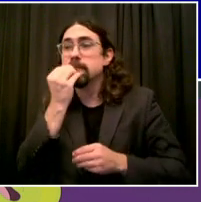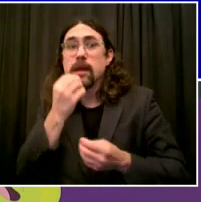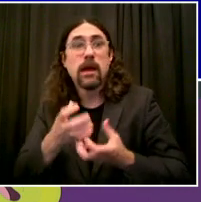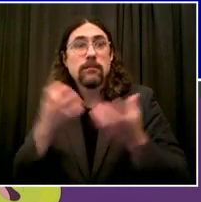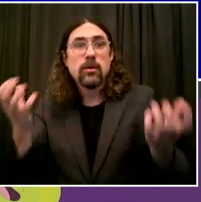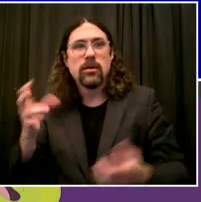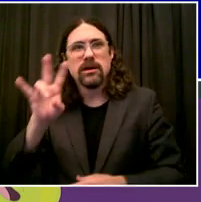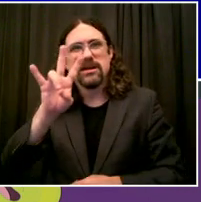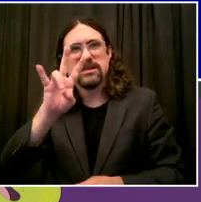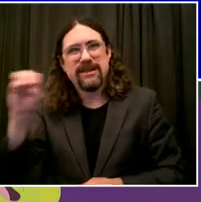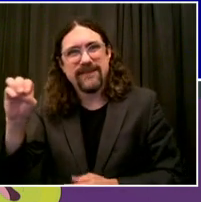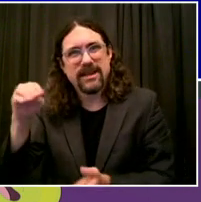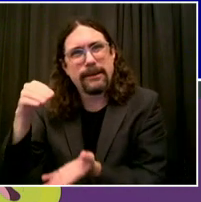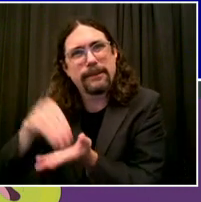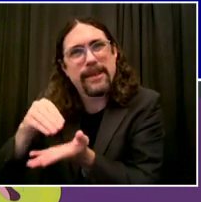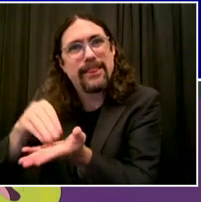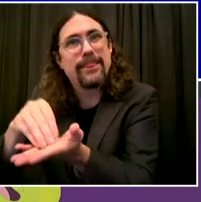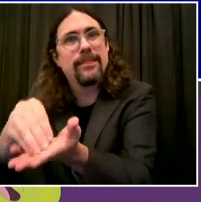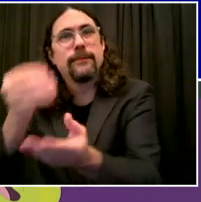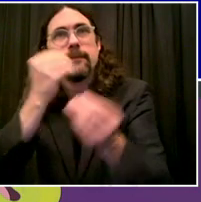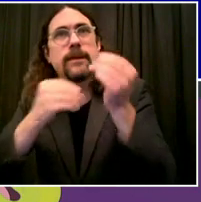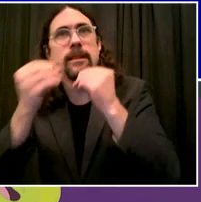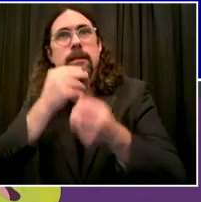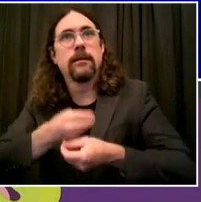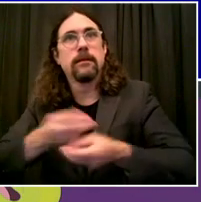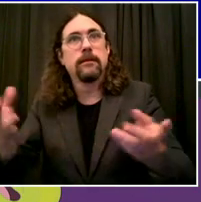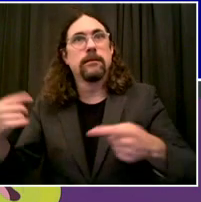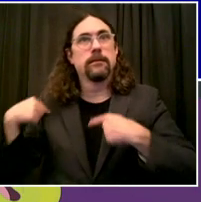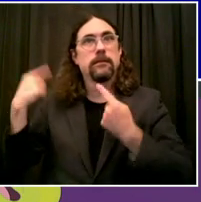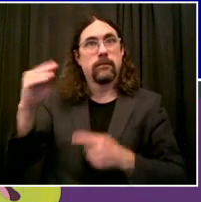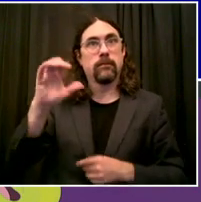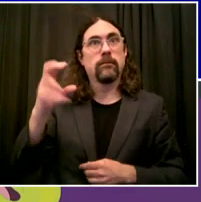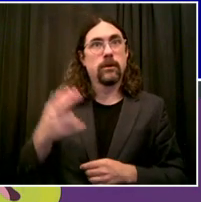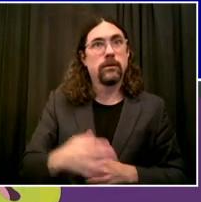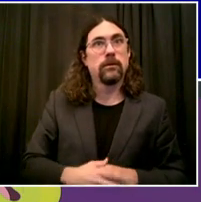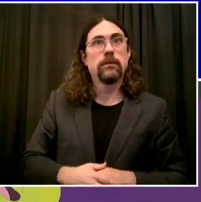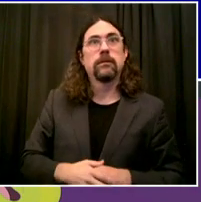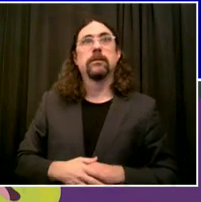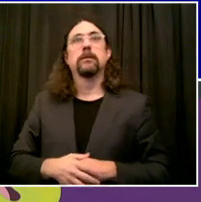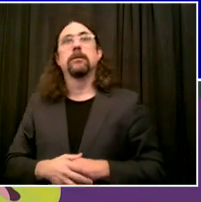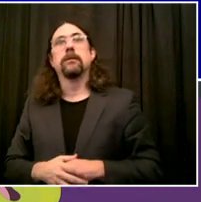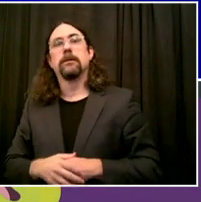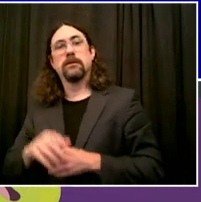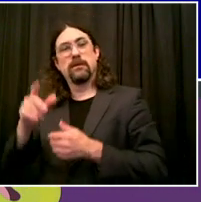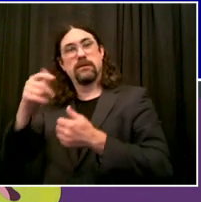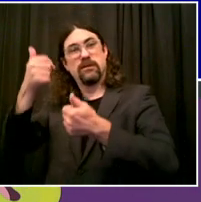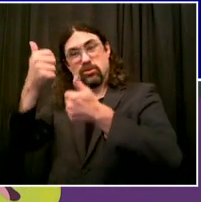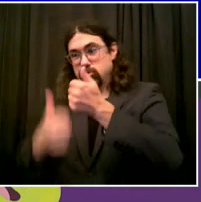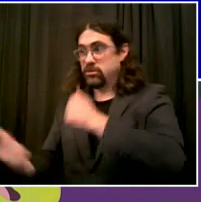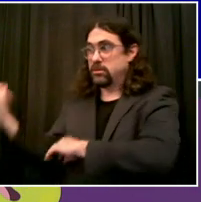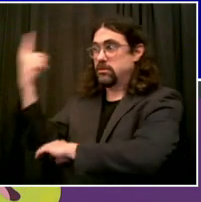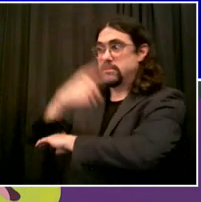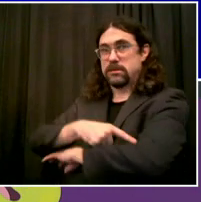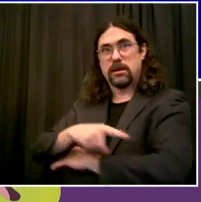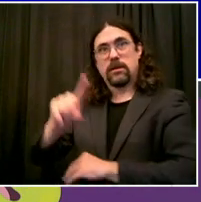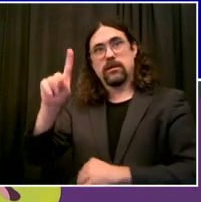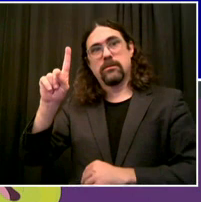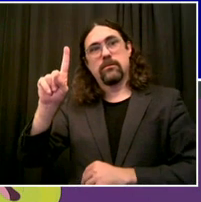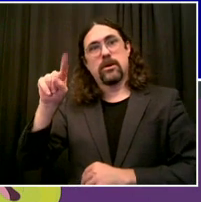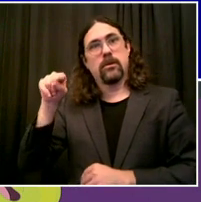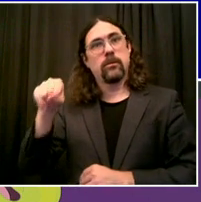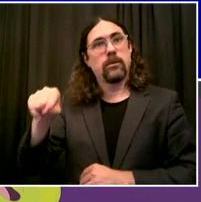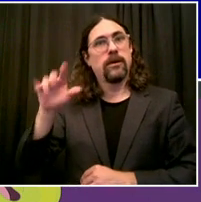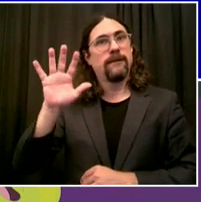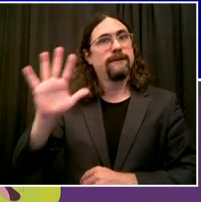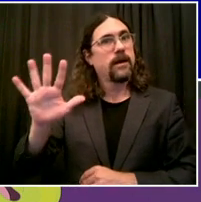million meals per day, again, for free, whether it's meals that people pick up at sites or meals delivered right to the door of a